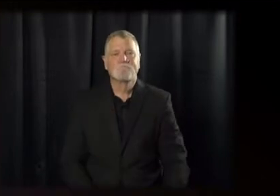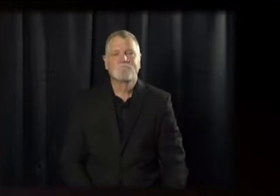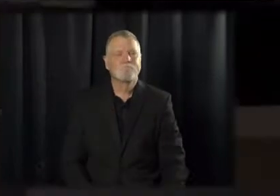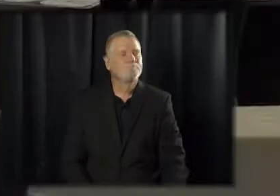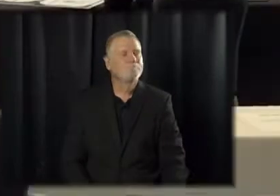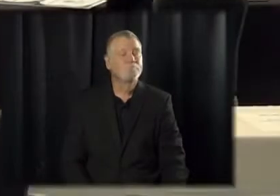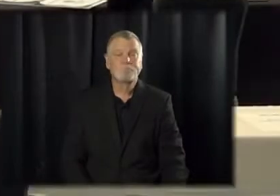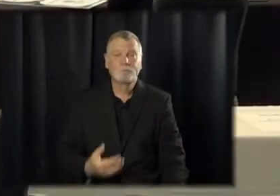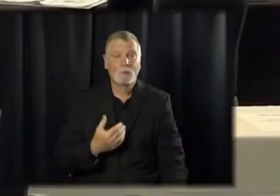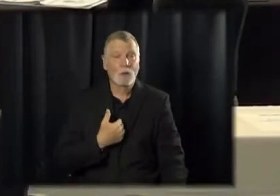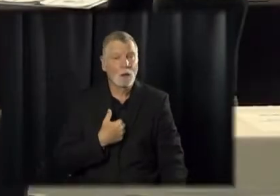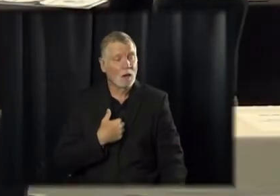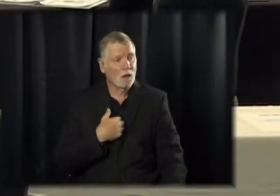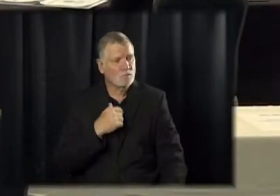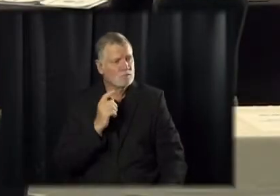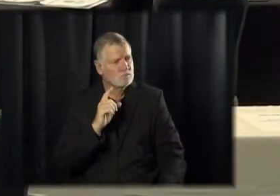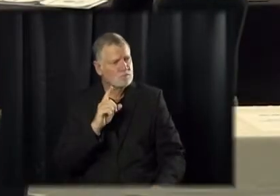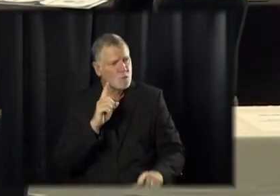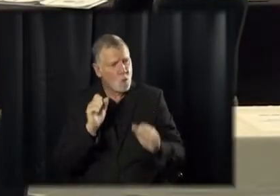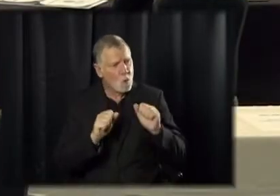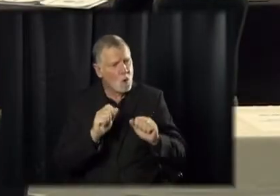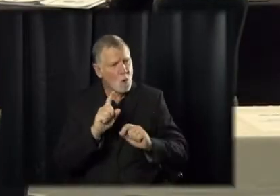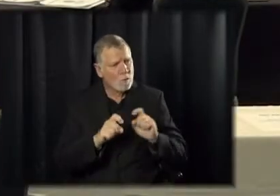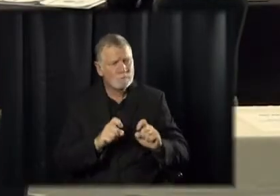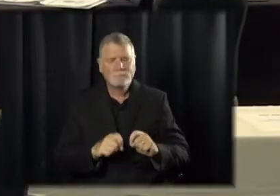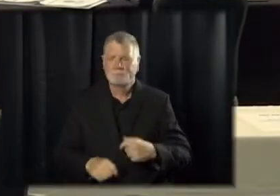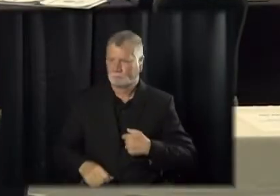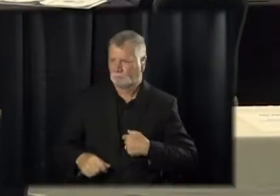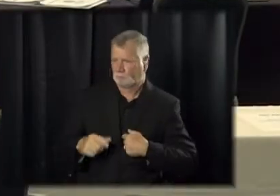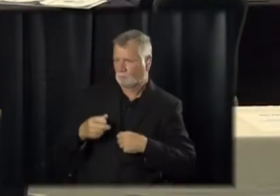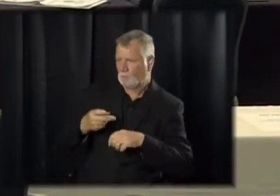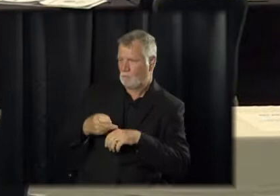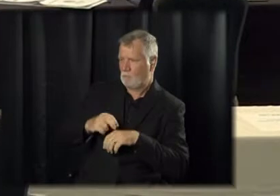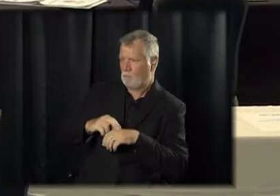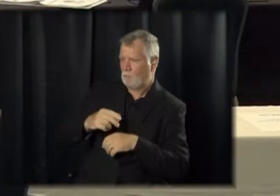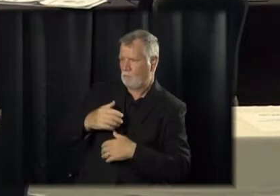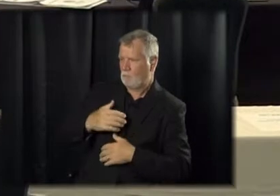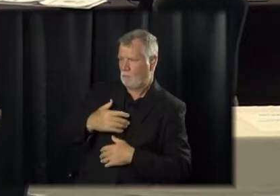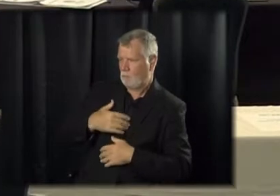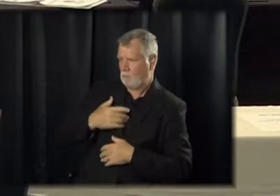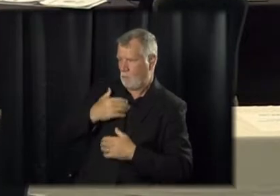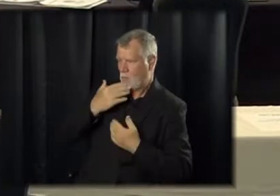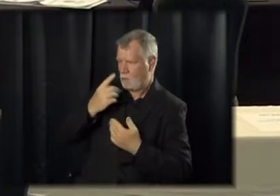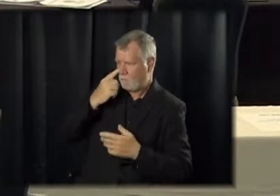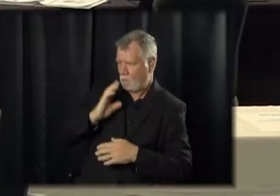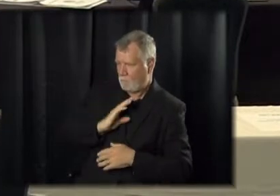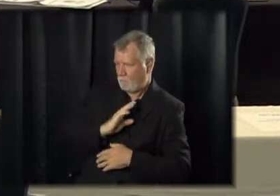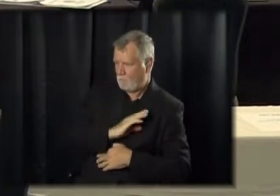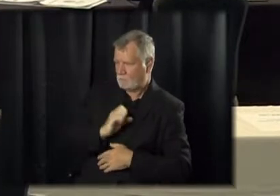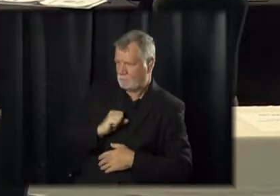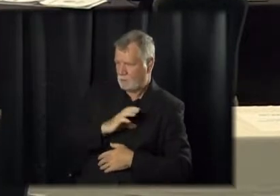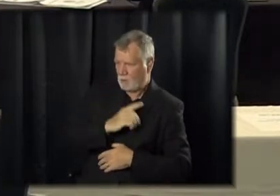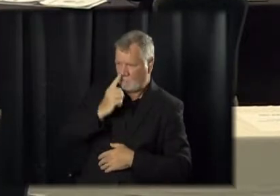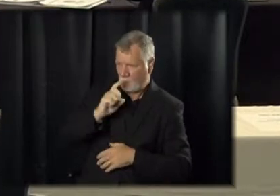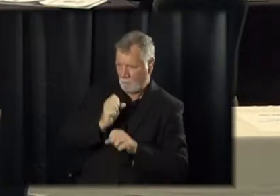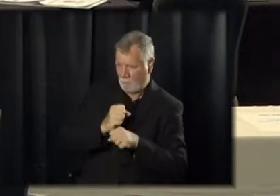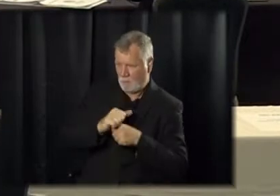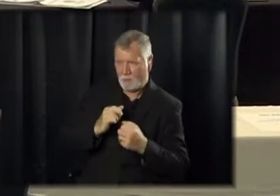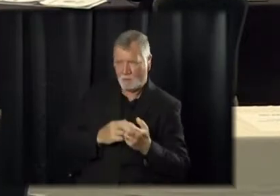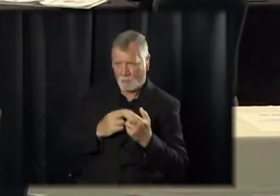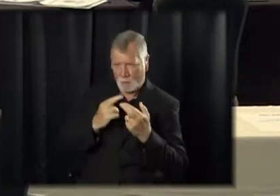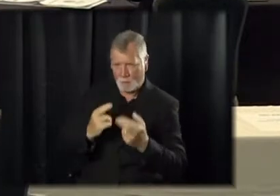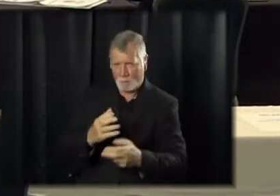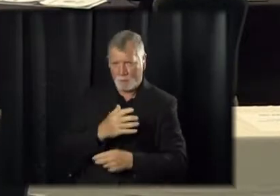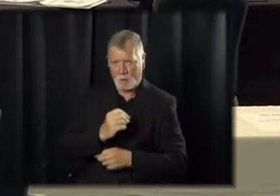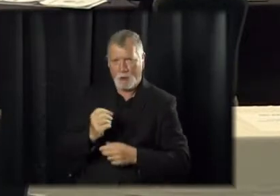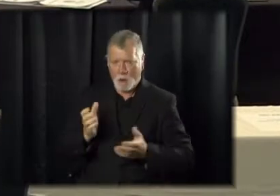there questions or comments? Governor? Yeah, on behalf of the government of Puerto Rico, I thank the board staff for making these